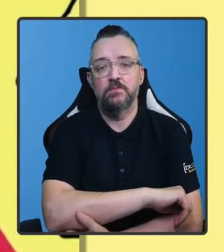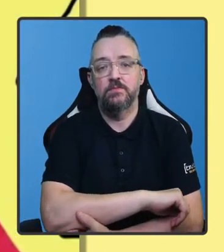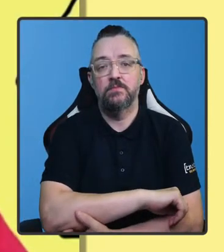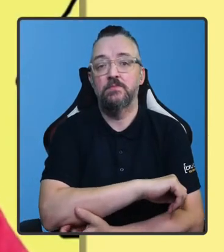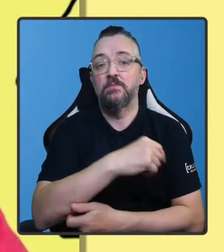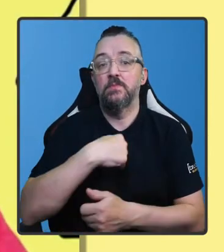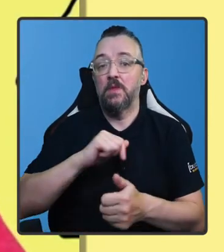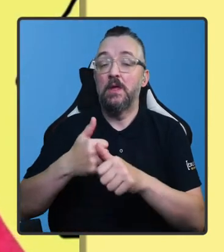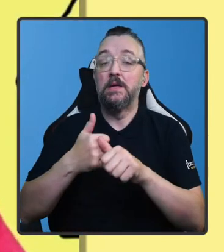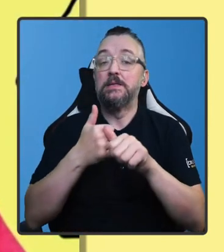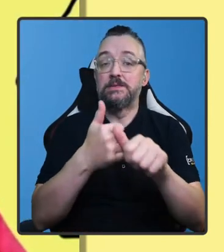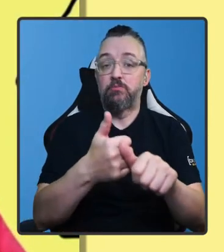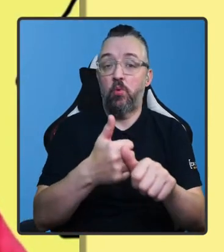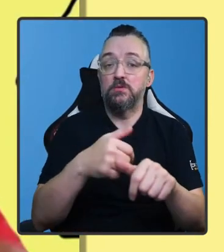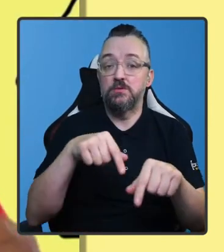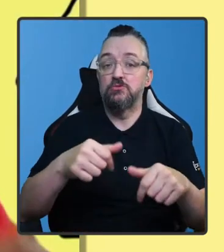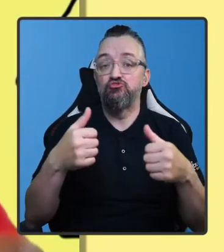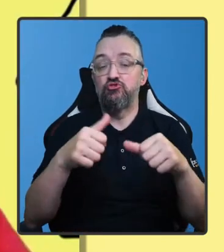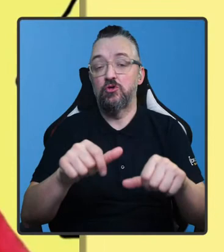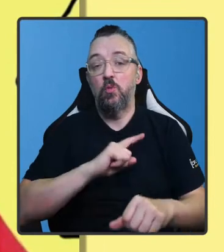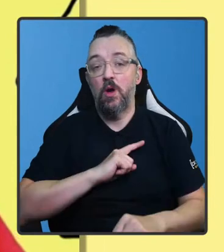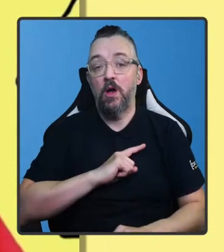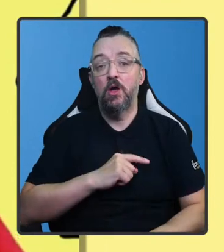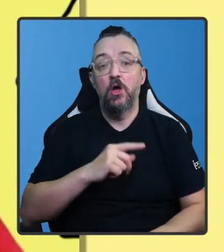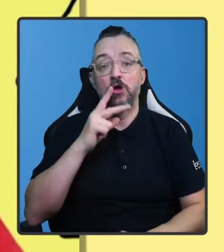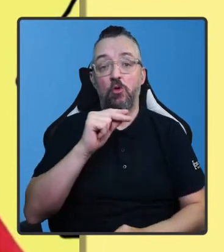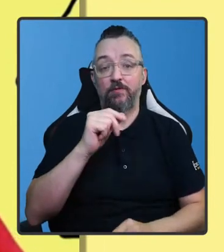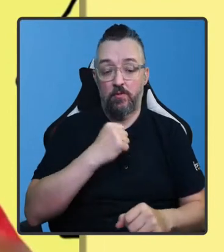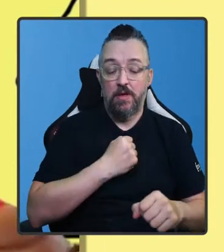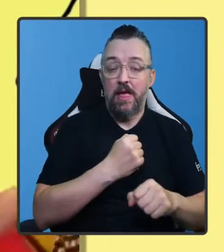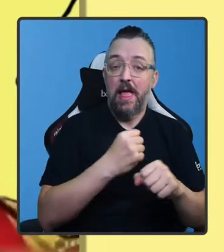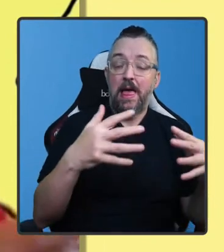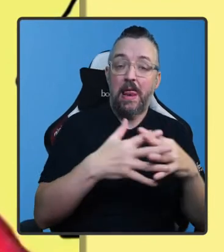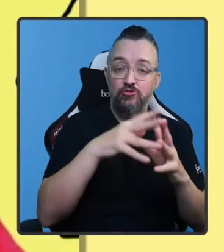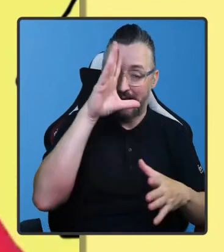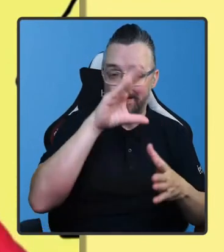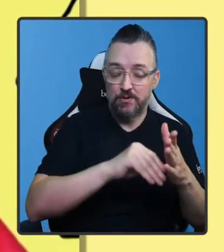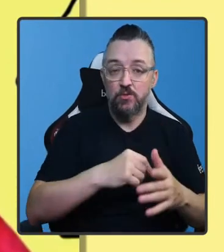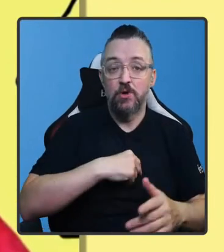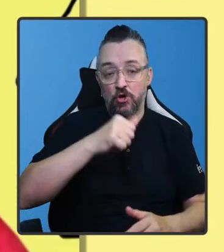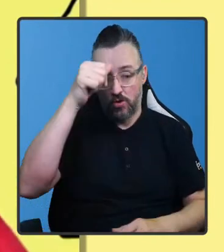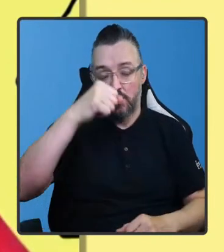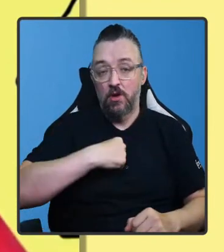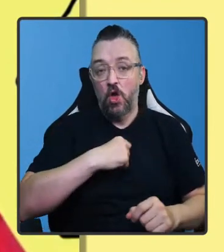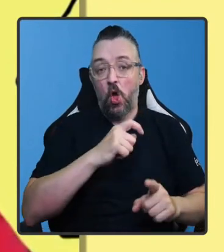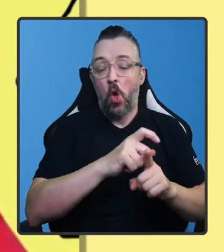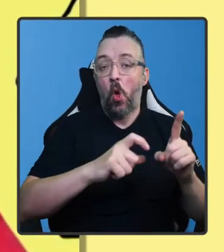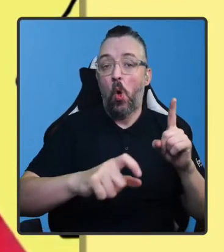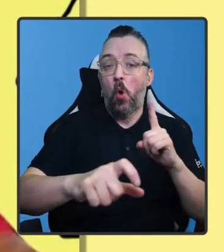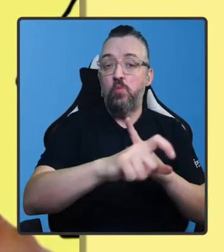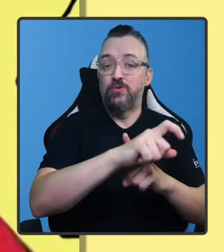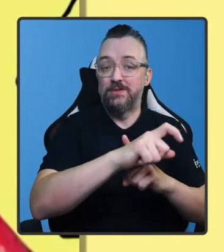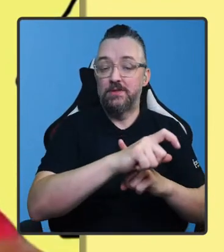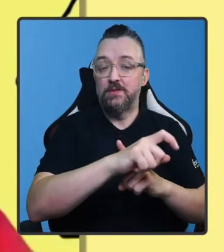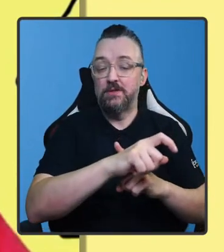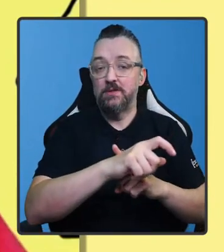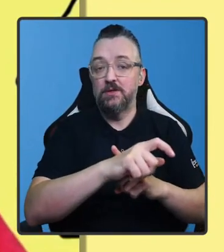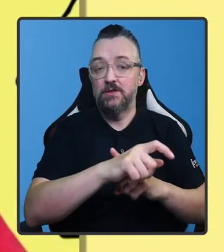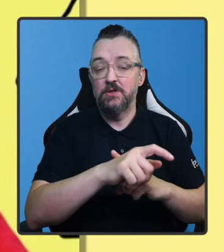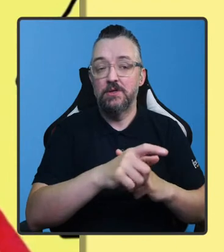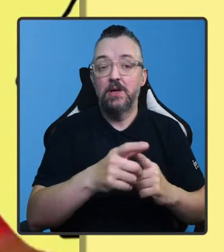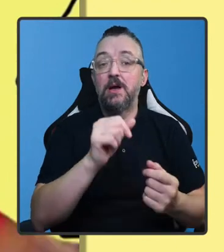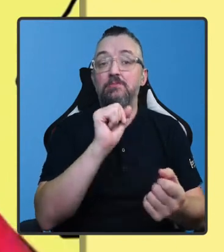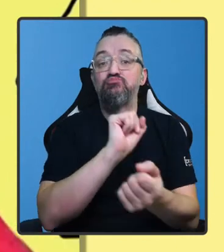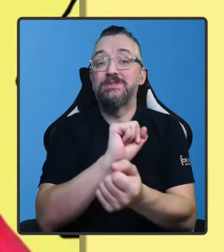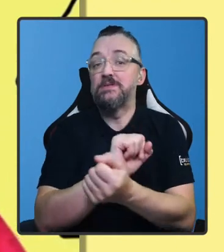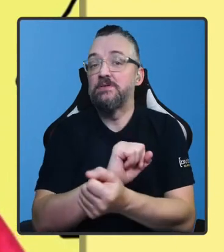from Edinburgh Central because, speaking from the Glasgow experience, we know from our community justice strategy that imprisonment doesn't work,